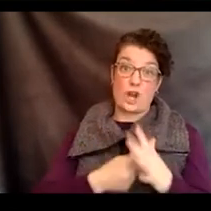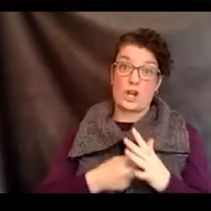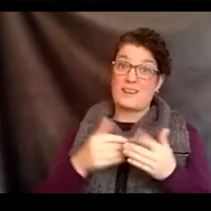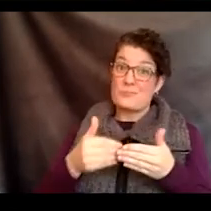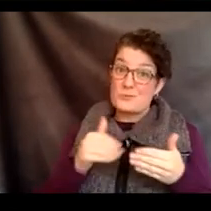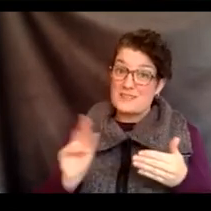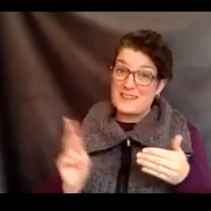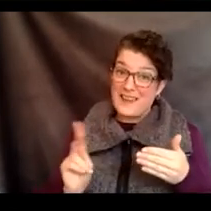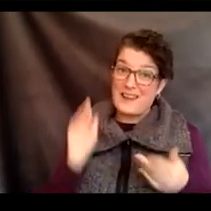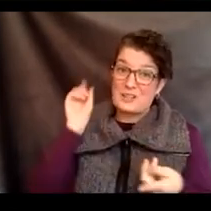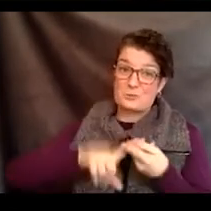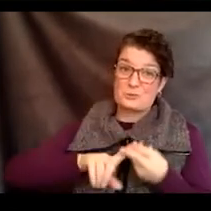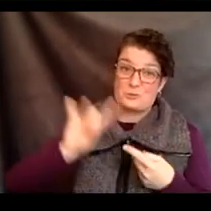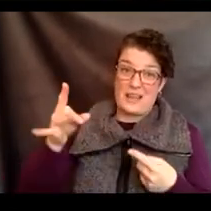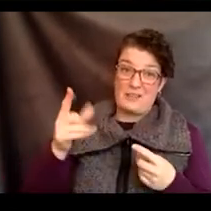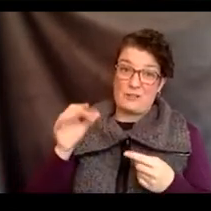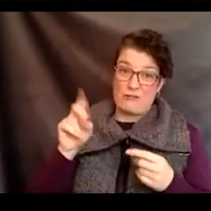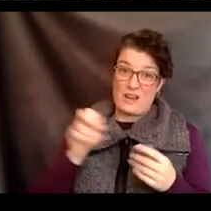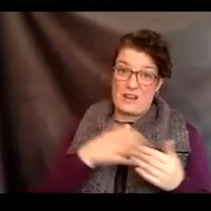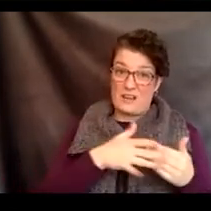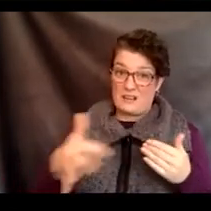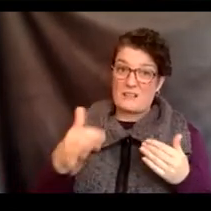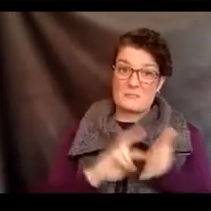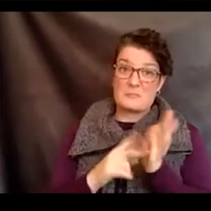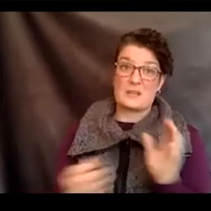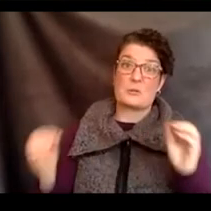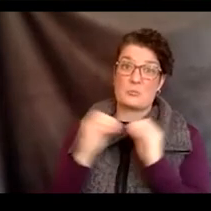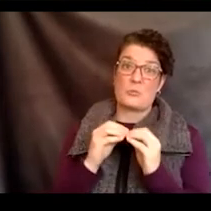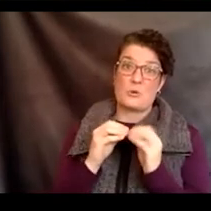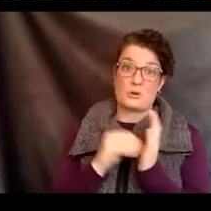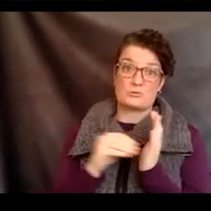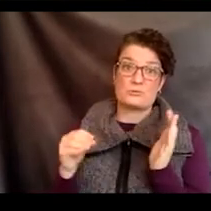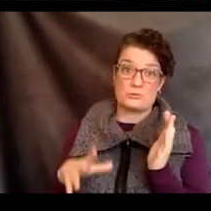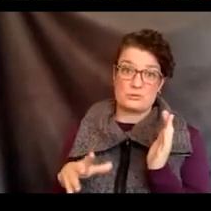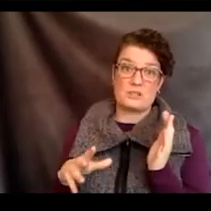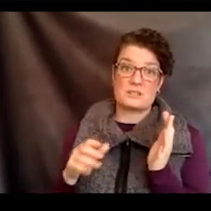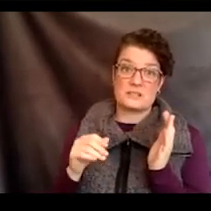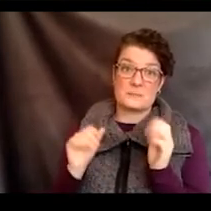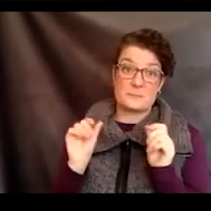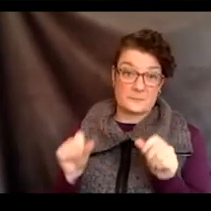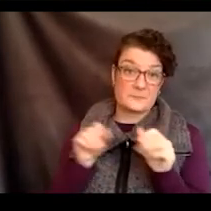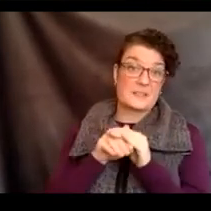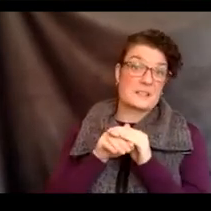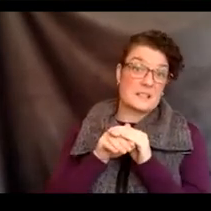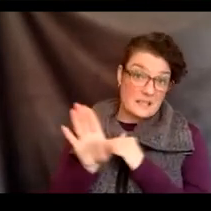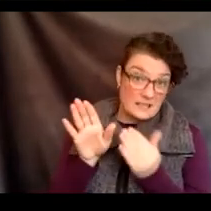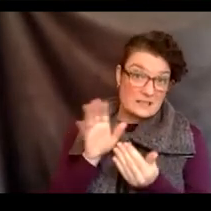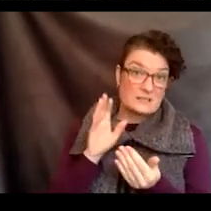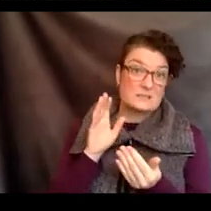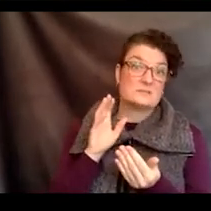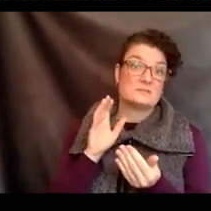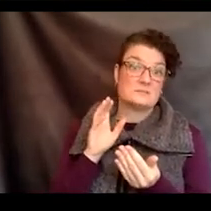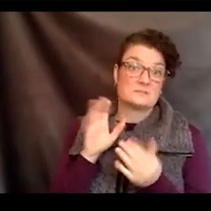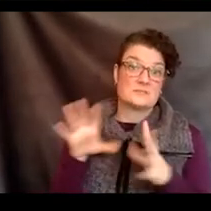through eighth grade, so that more students would not only get into a school, you know, like take